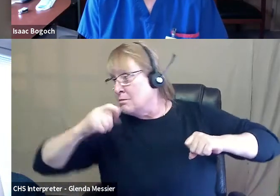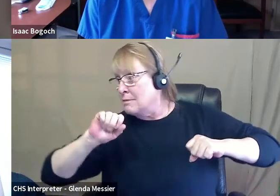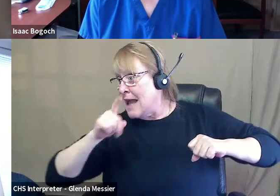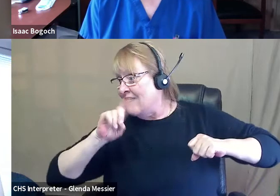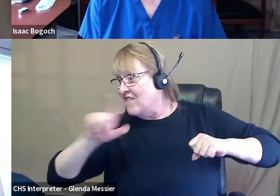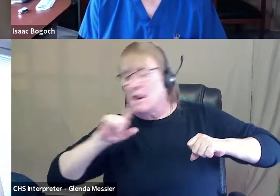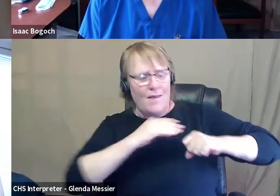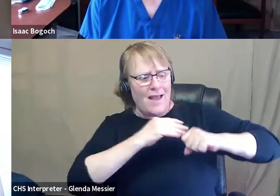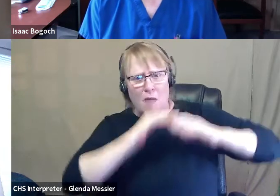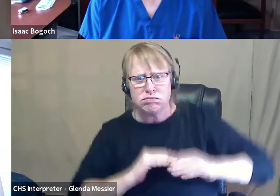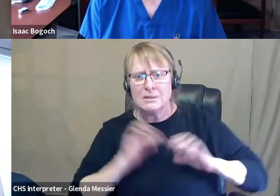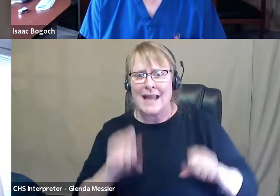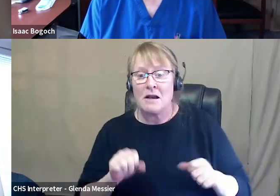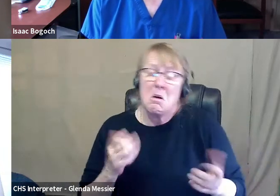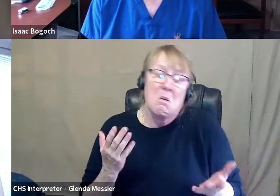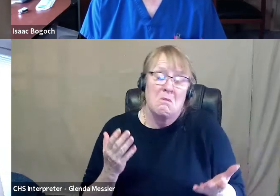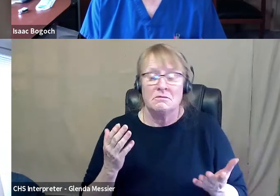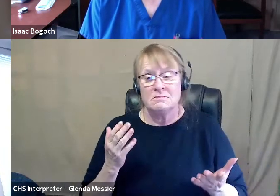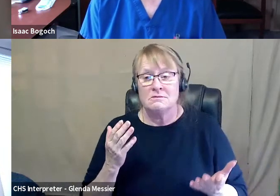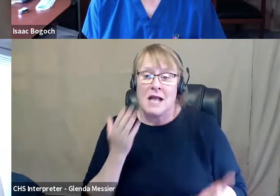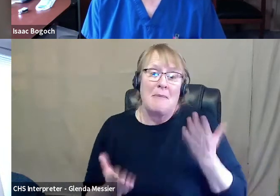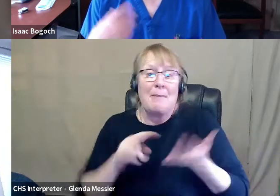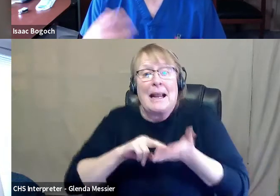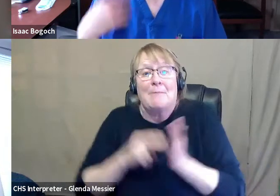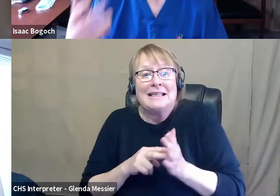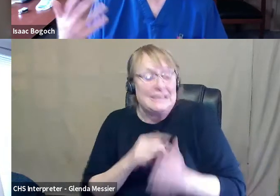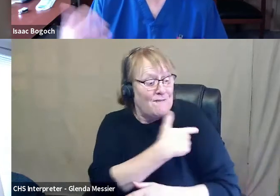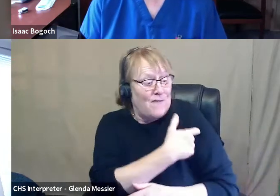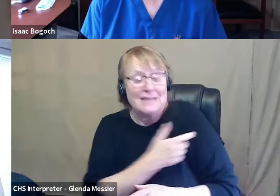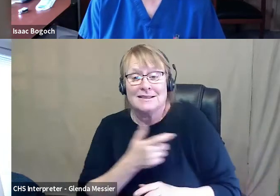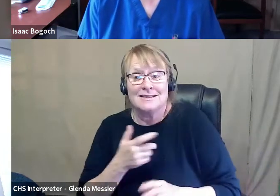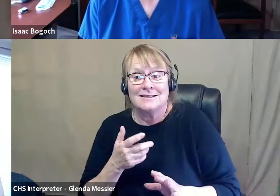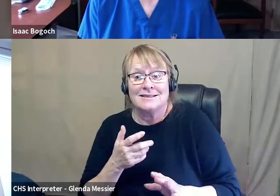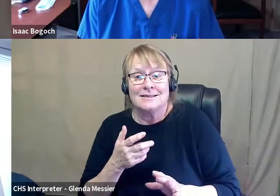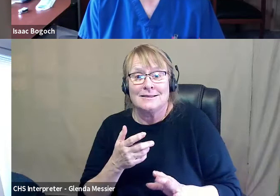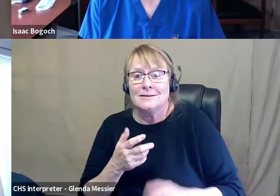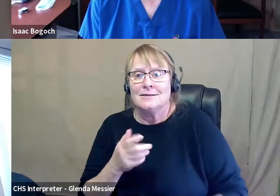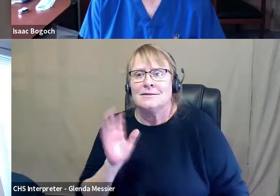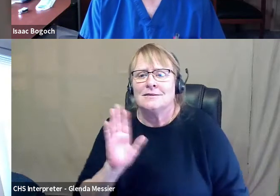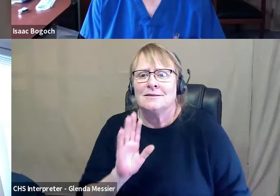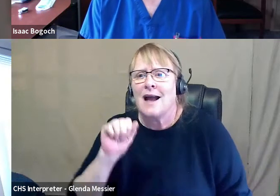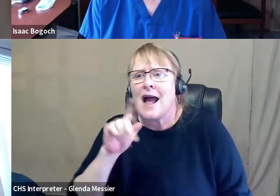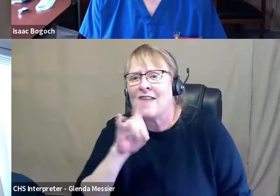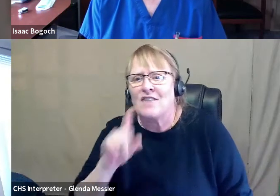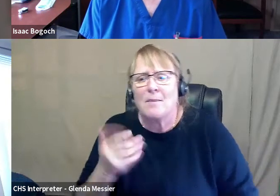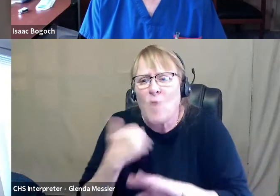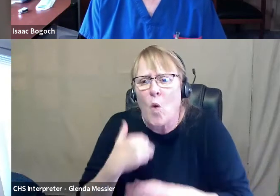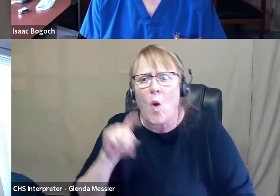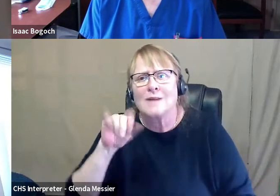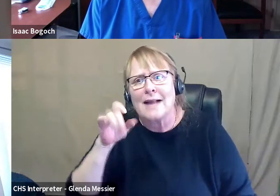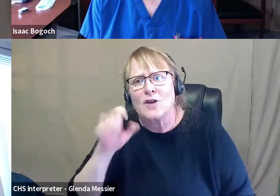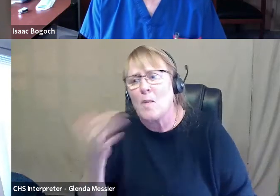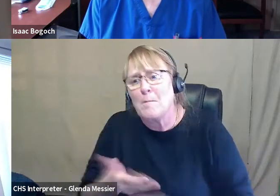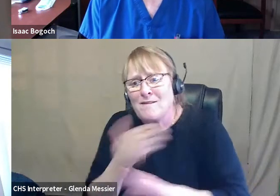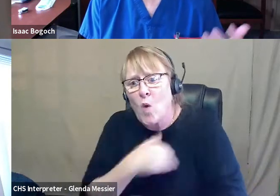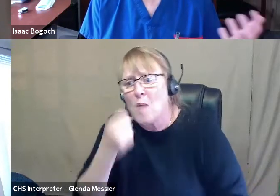information? Maybe nothing. Maybe it means before you get the vaccine, don't pre-treat yourself with like an Advil or a Tylenol. But like